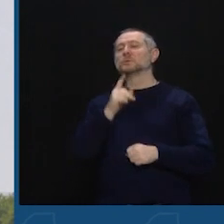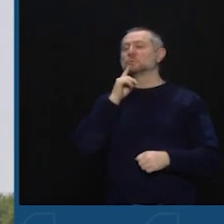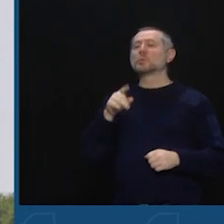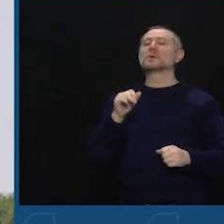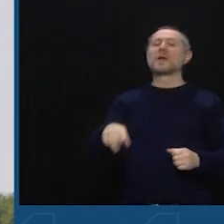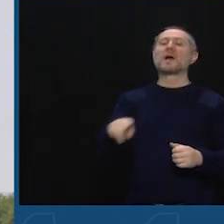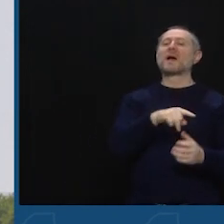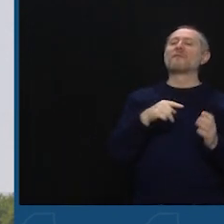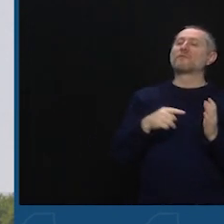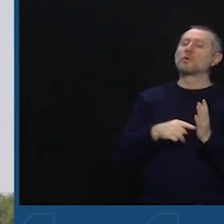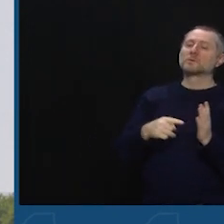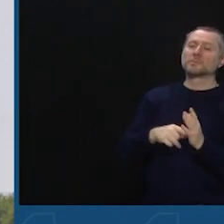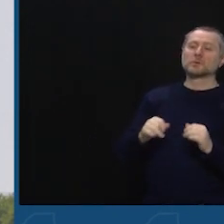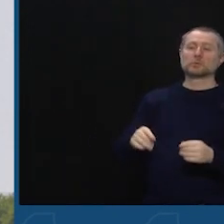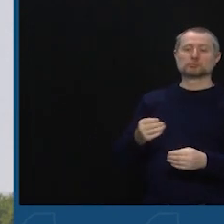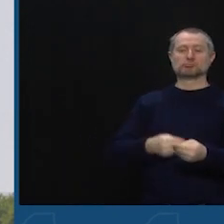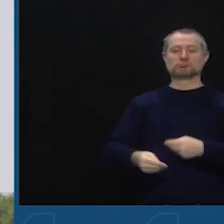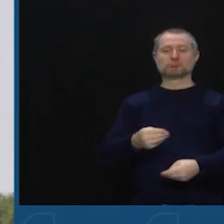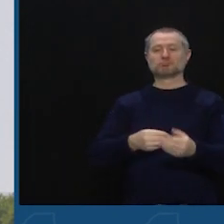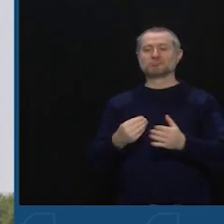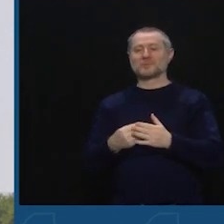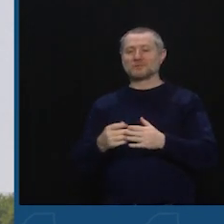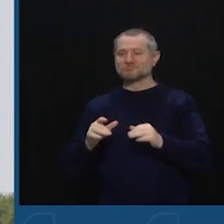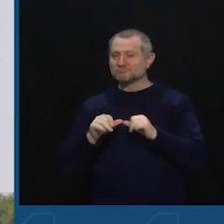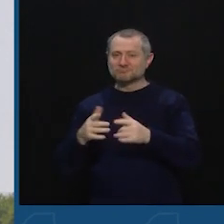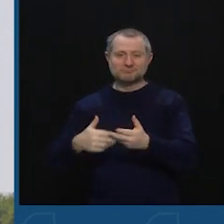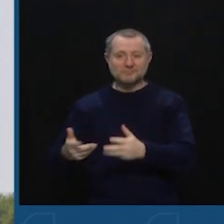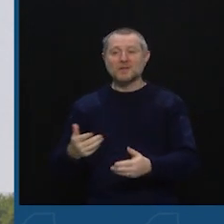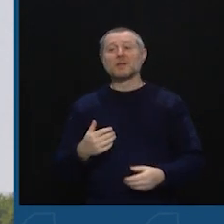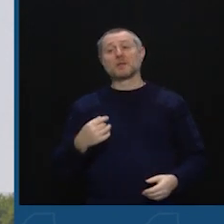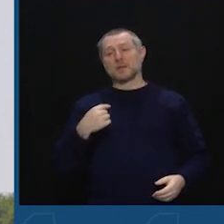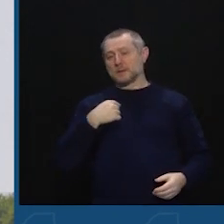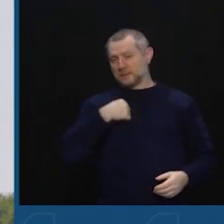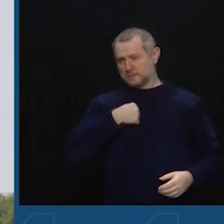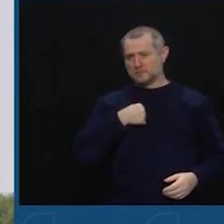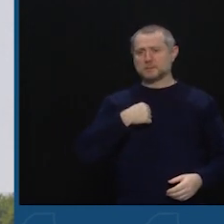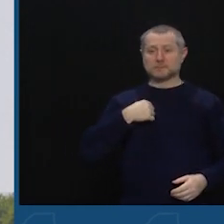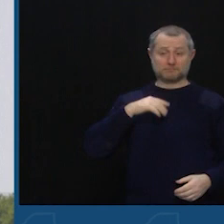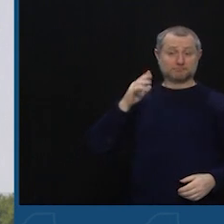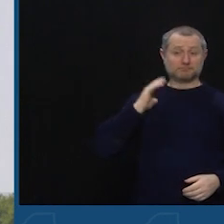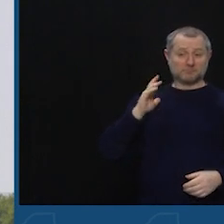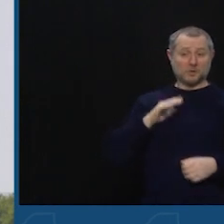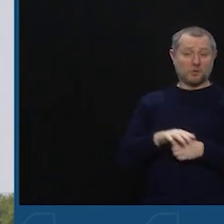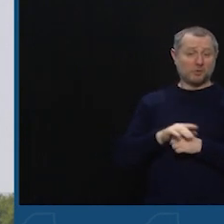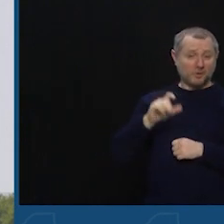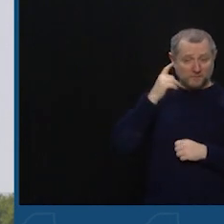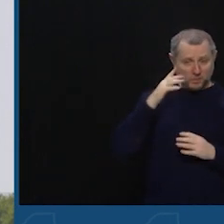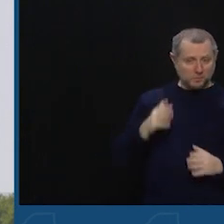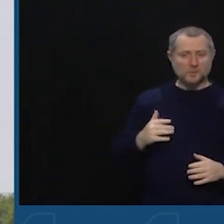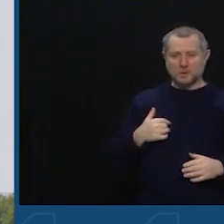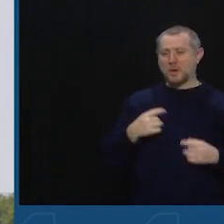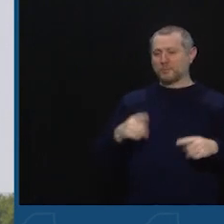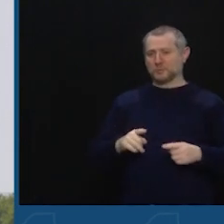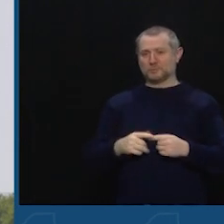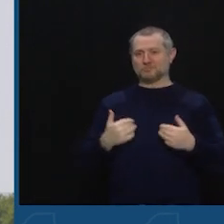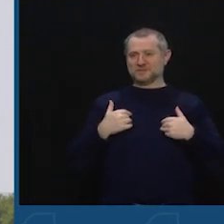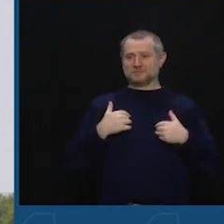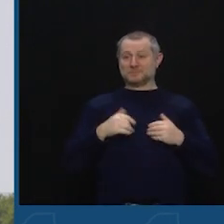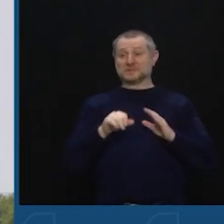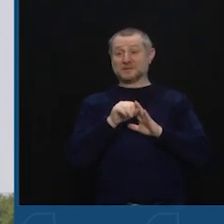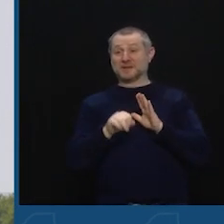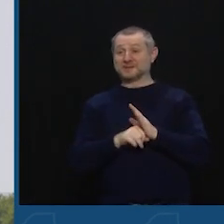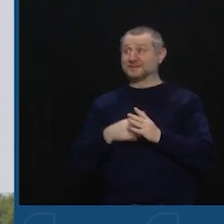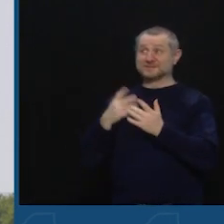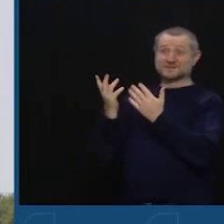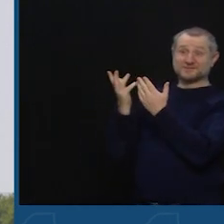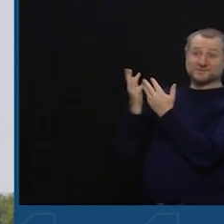this. I don't want to get into a situation, because I was in this situation as a local government official, when the state spent beyond